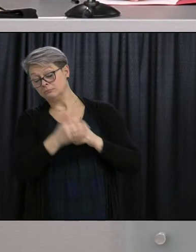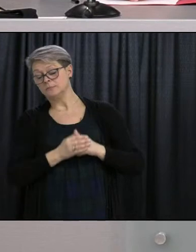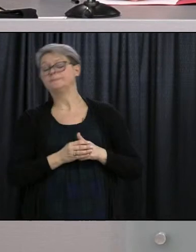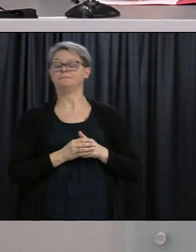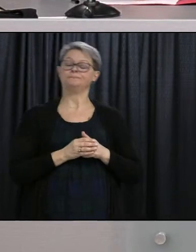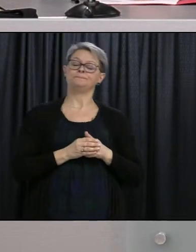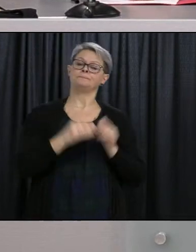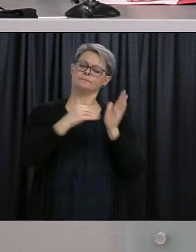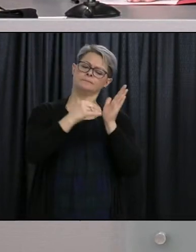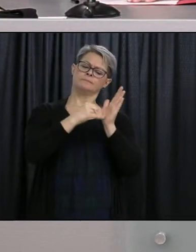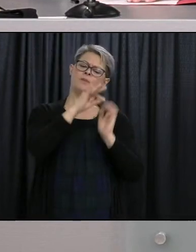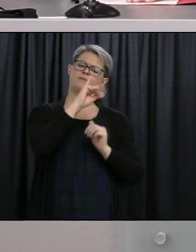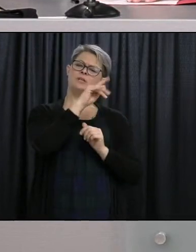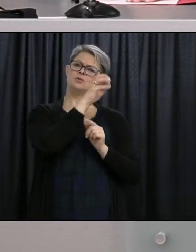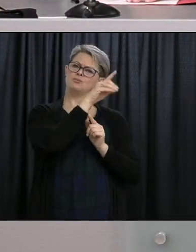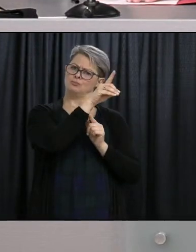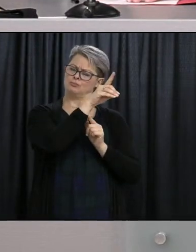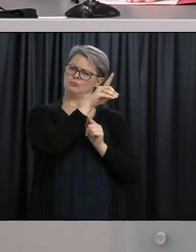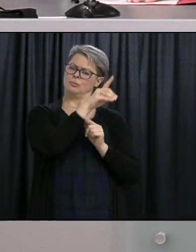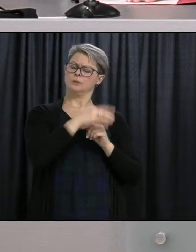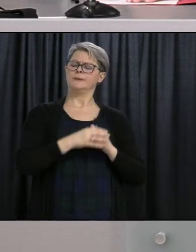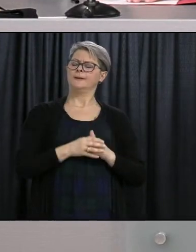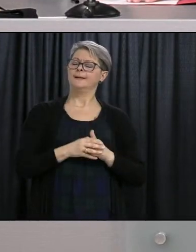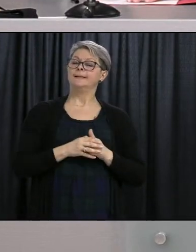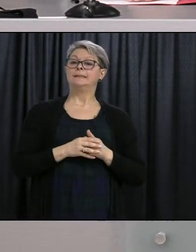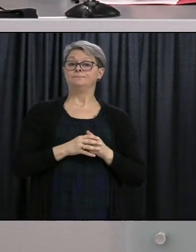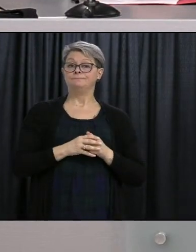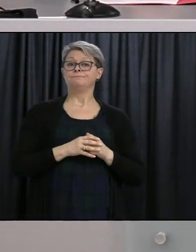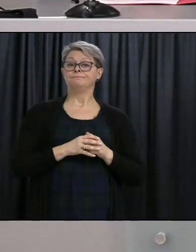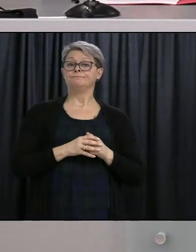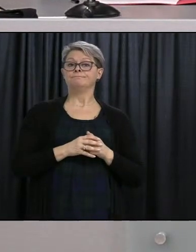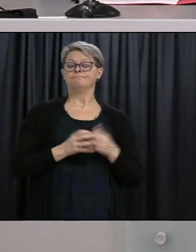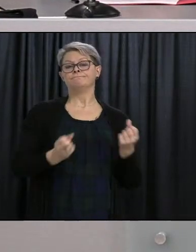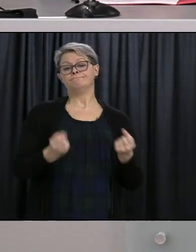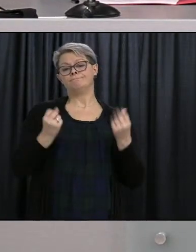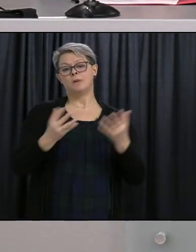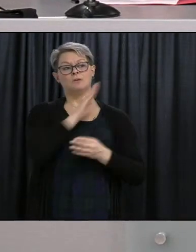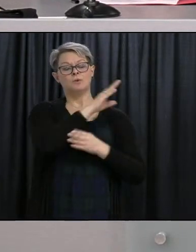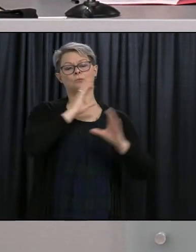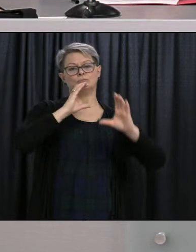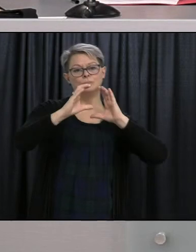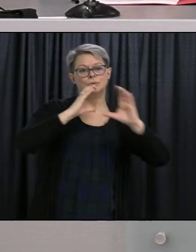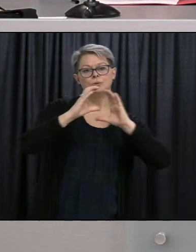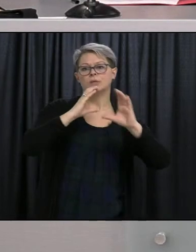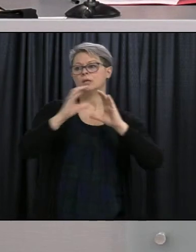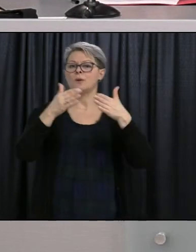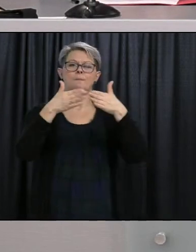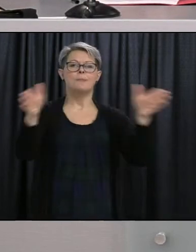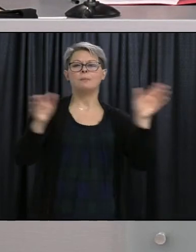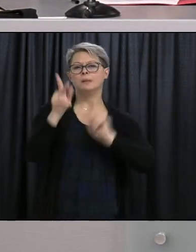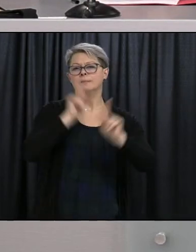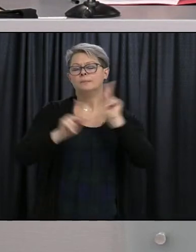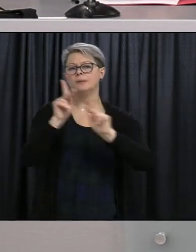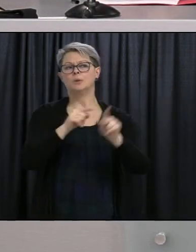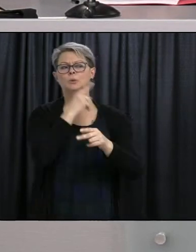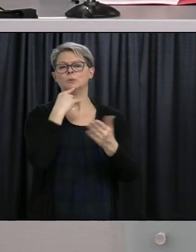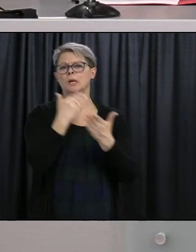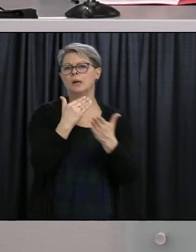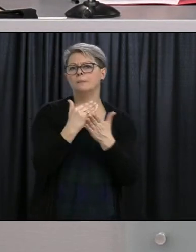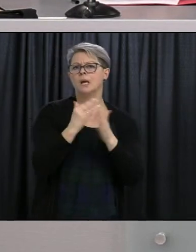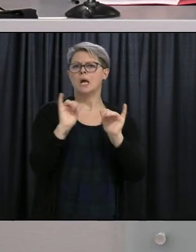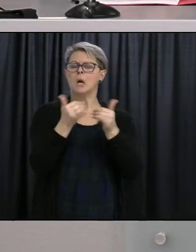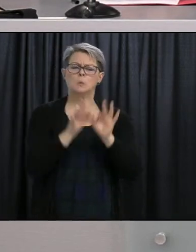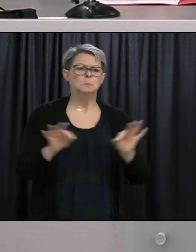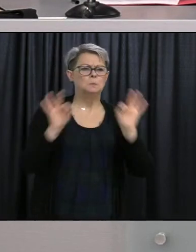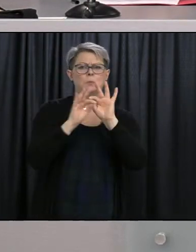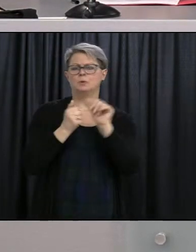Dr. Fitzgerald, so much of your communications with the public over the past few months has been about talking about how it's important to